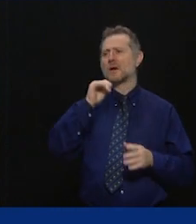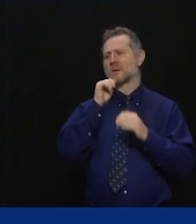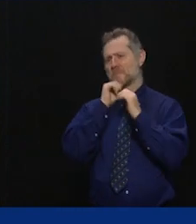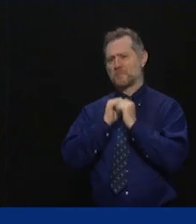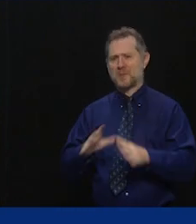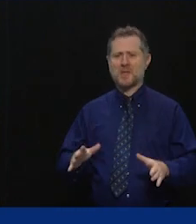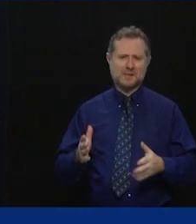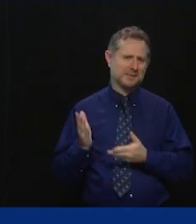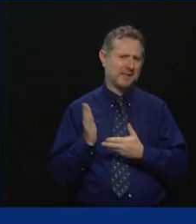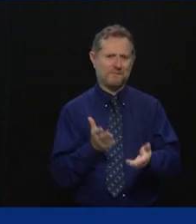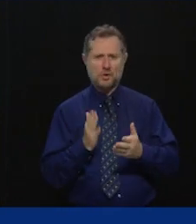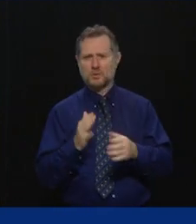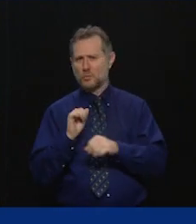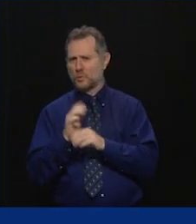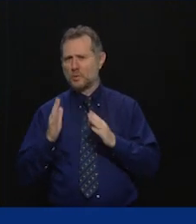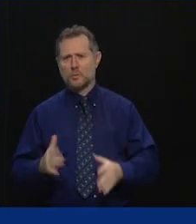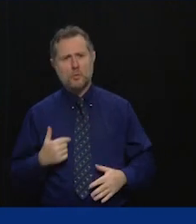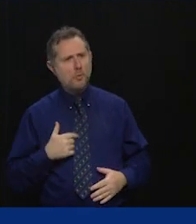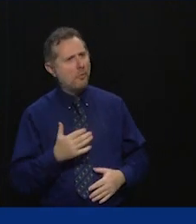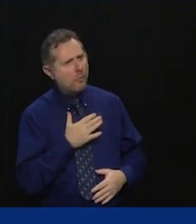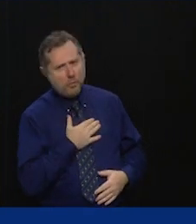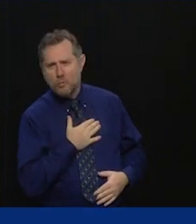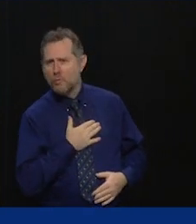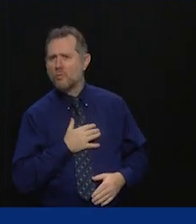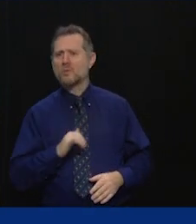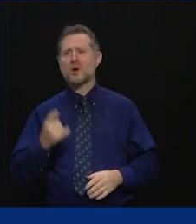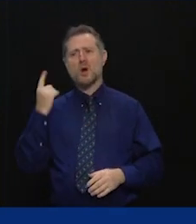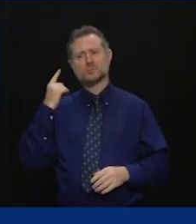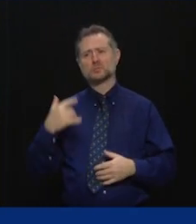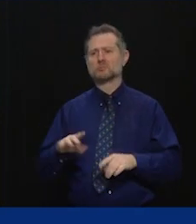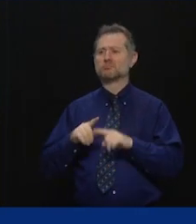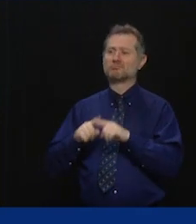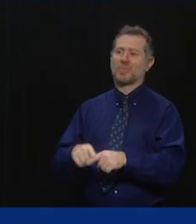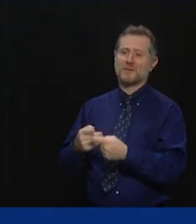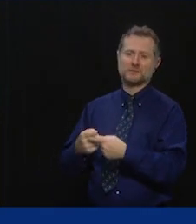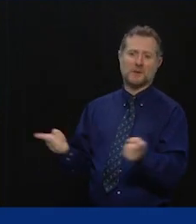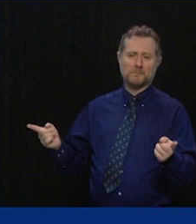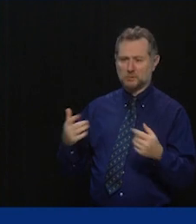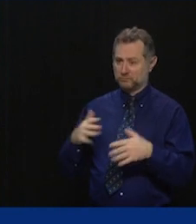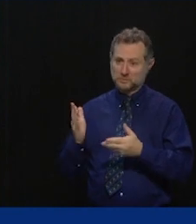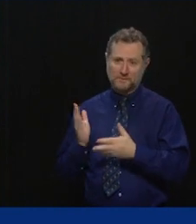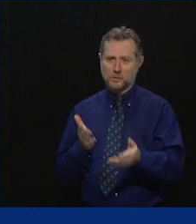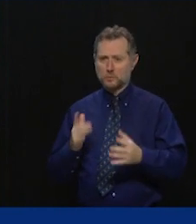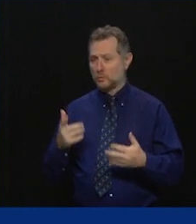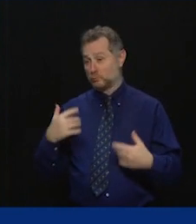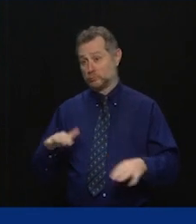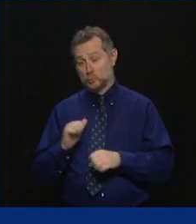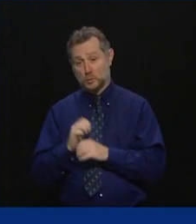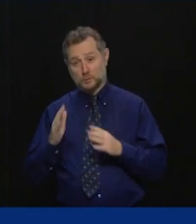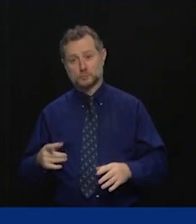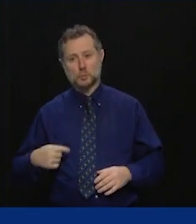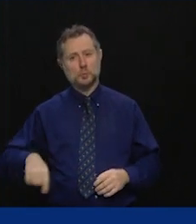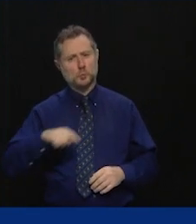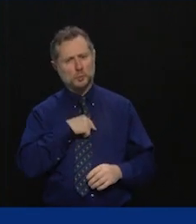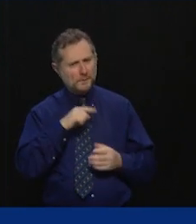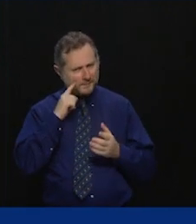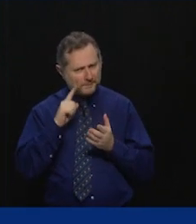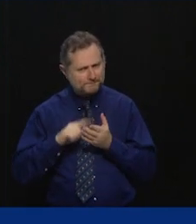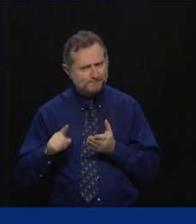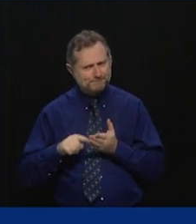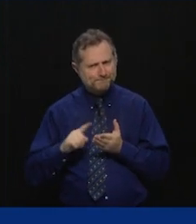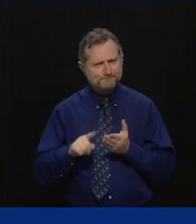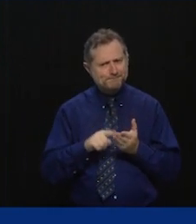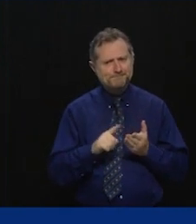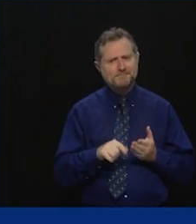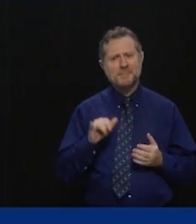My gosh, how did we rely on them so much last year? It was incredible what they did. So, yes, we're taking a close look at that later